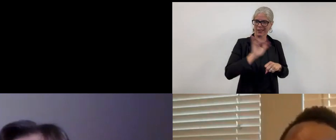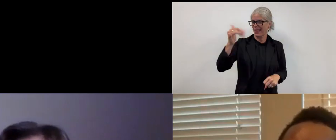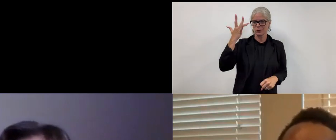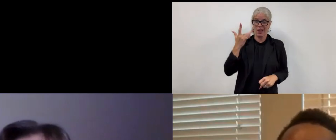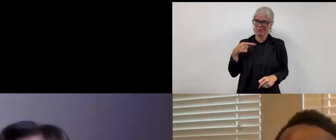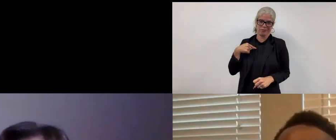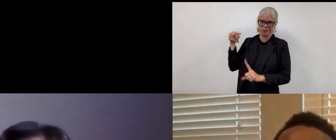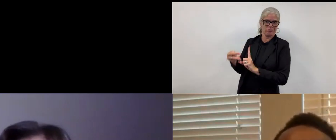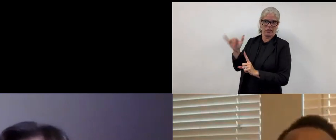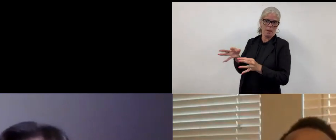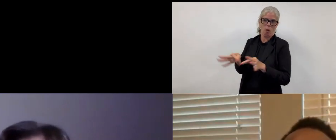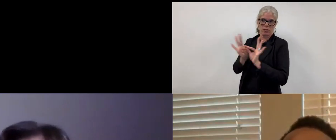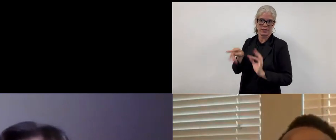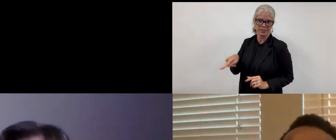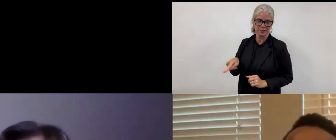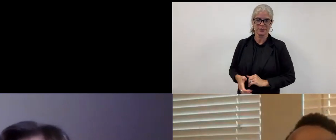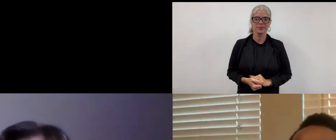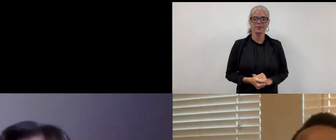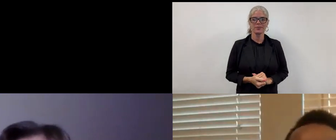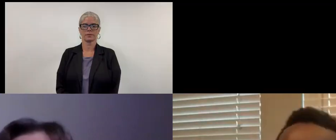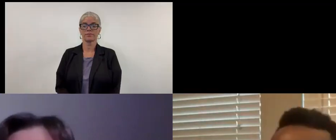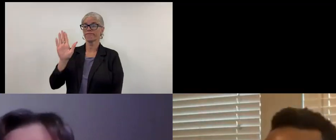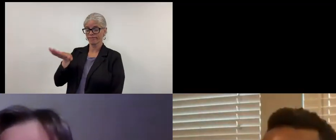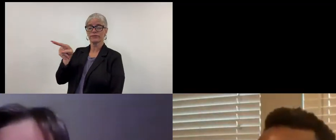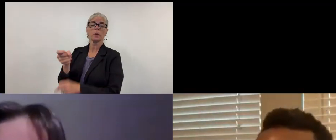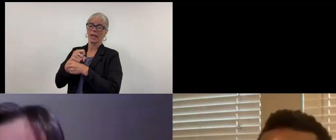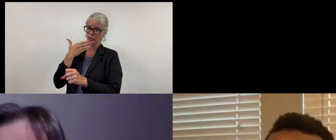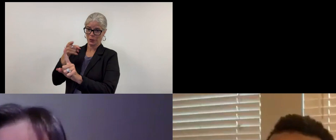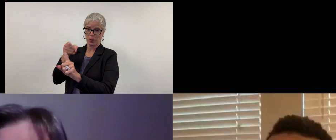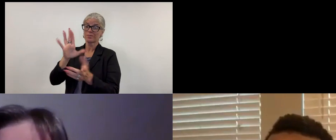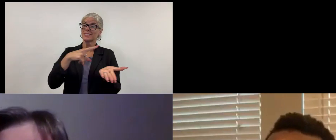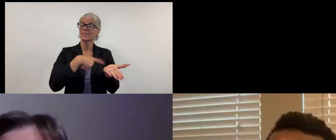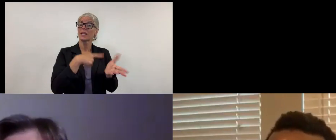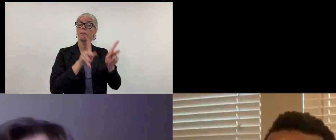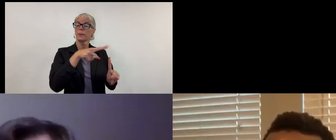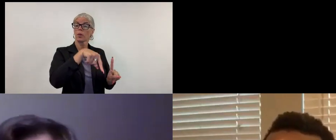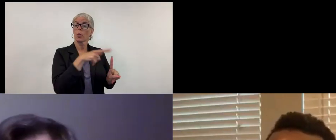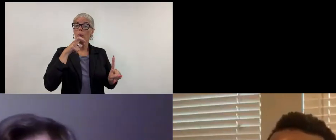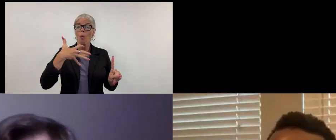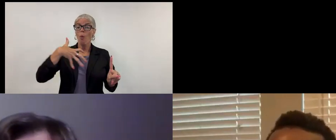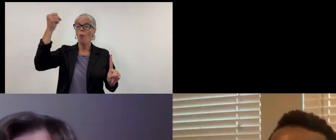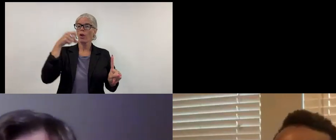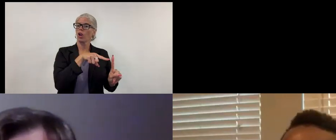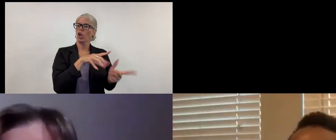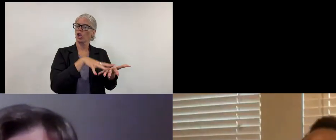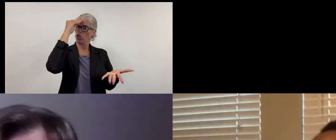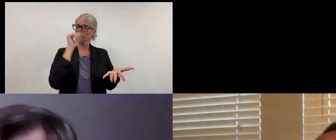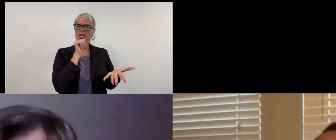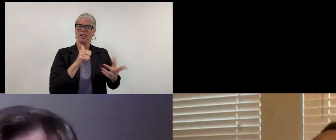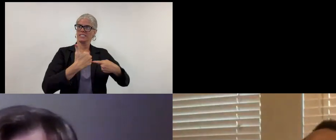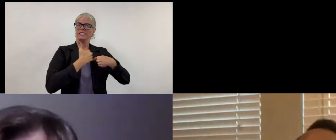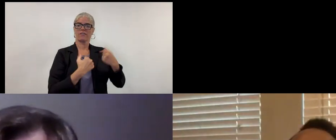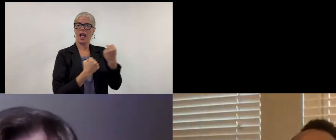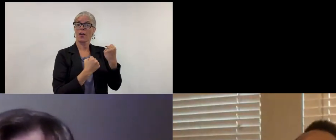form. And I think that's so paramount and so important. And you know, you made a good point. Sometimes people who are older, they've learned not